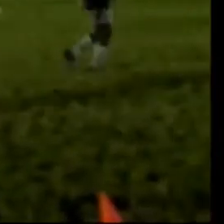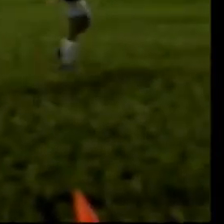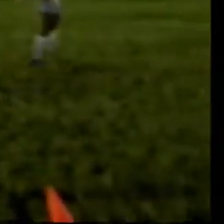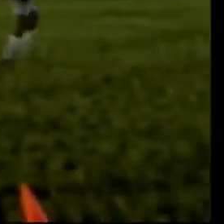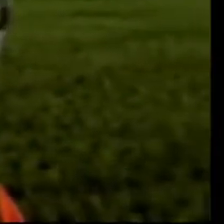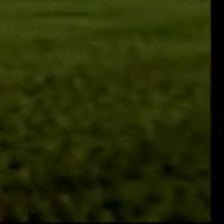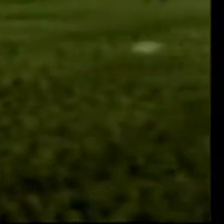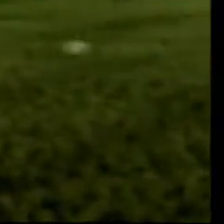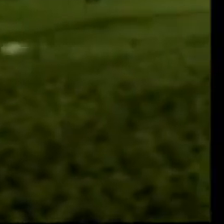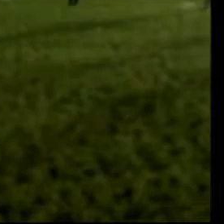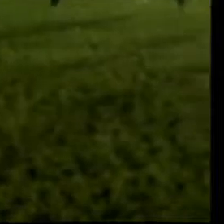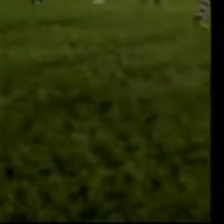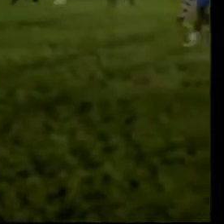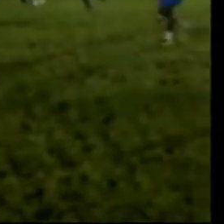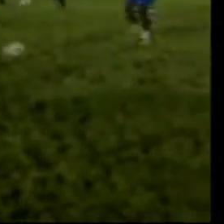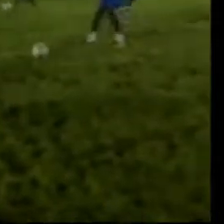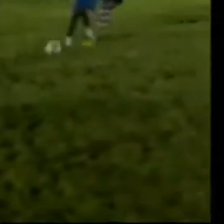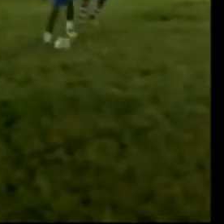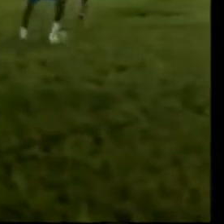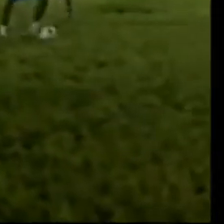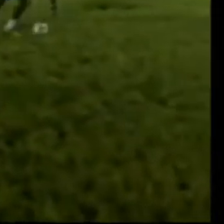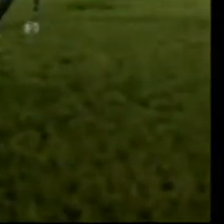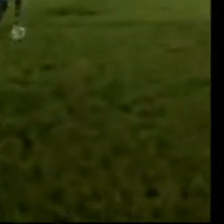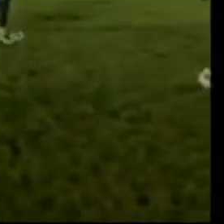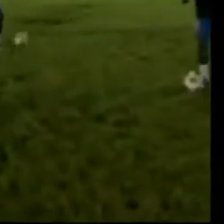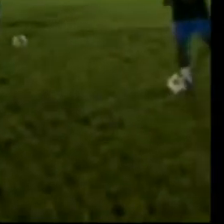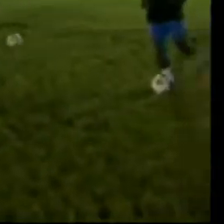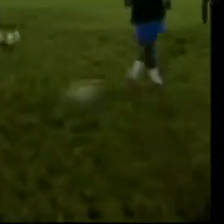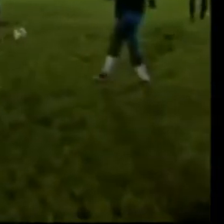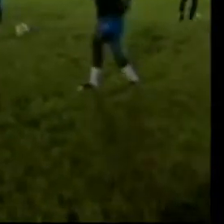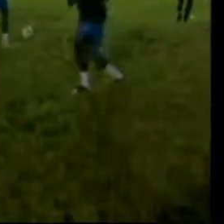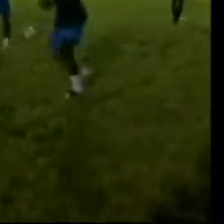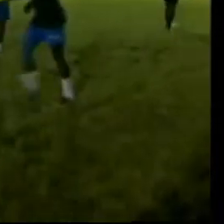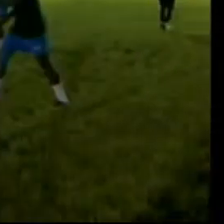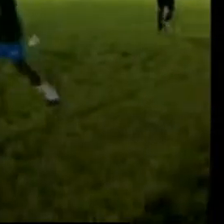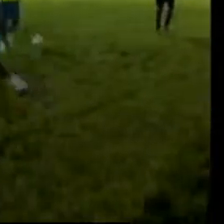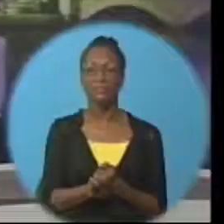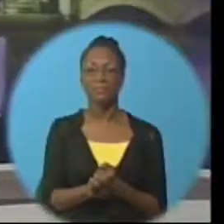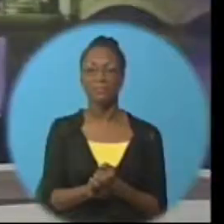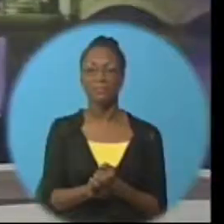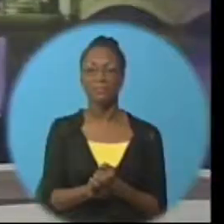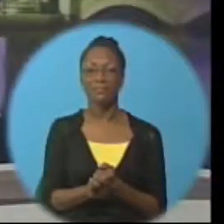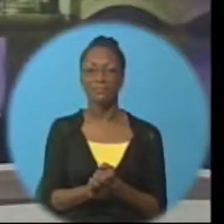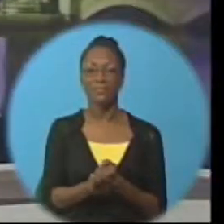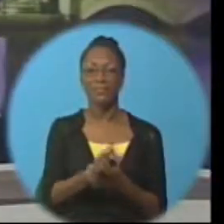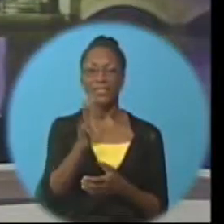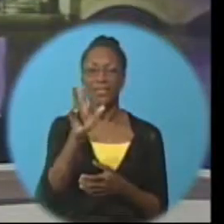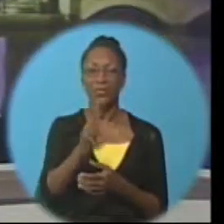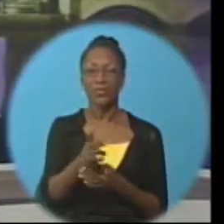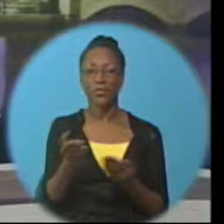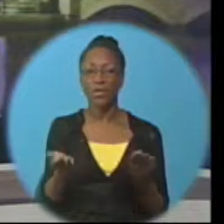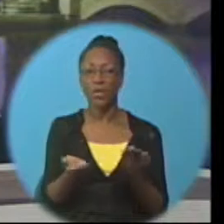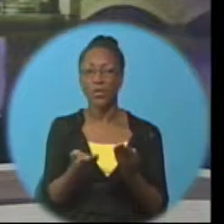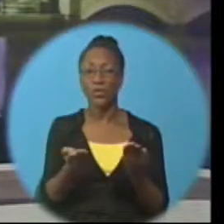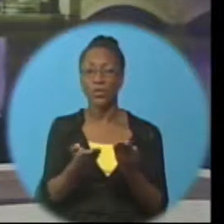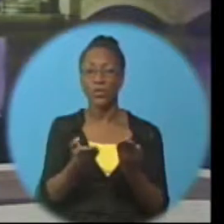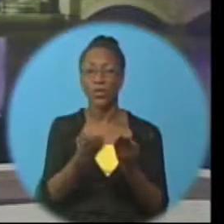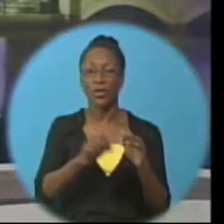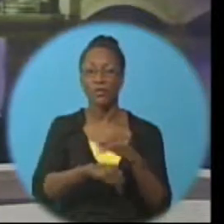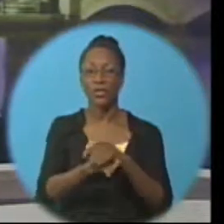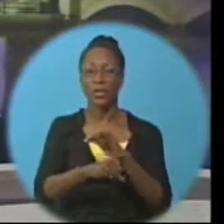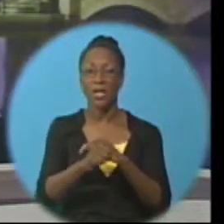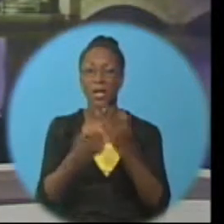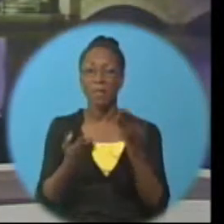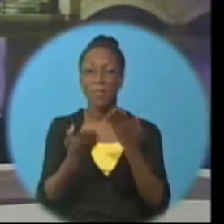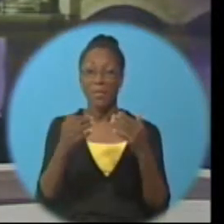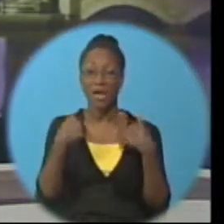sharp. Don't you be late. Damien Best, CBC Sports. 3 local footballers could be getting the